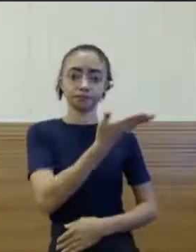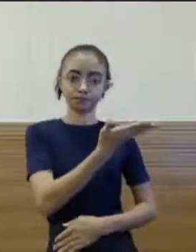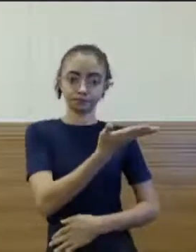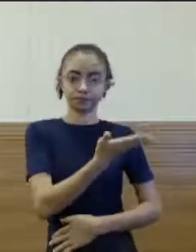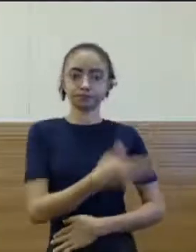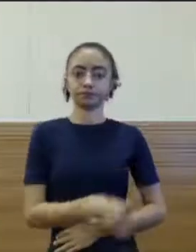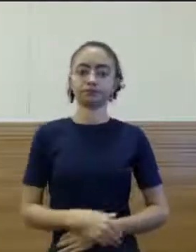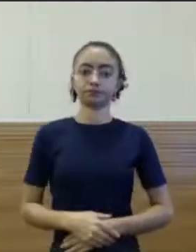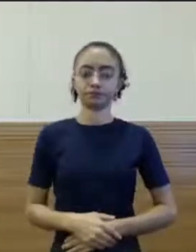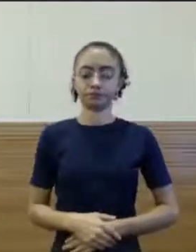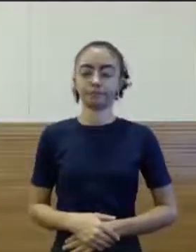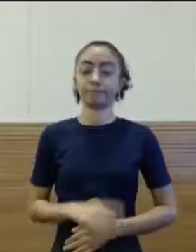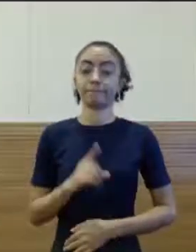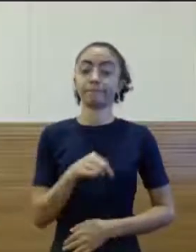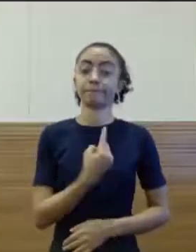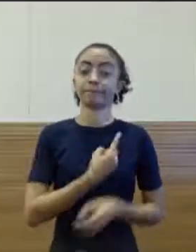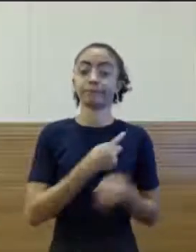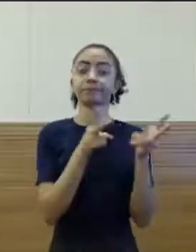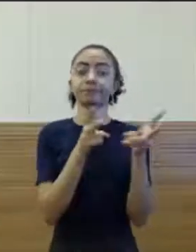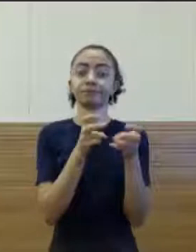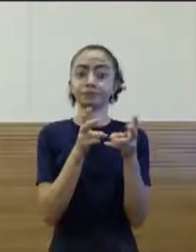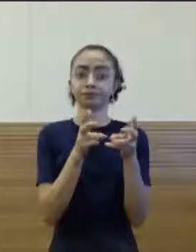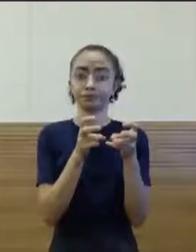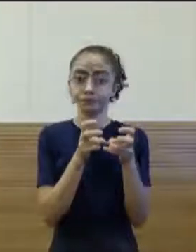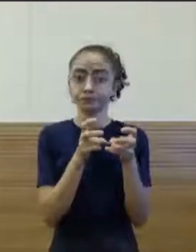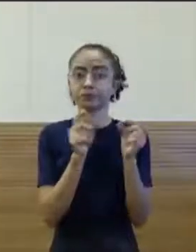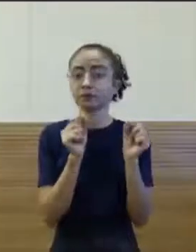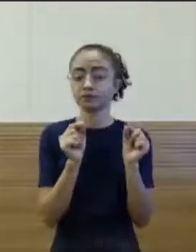person. So we can see this is